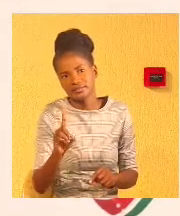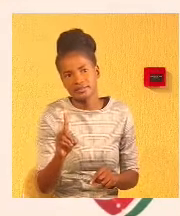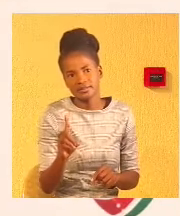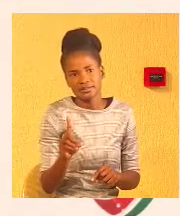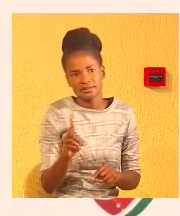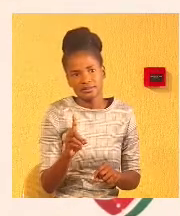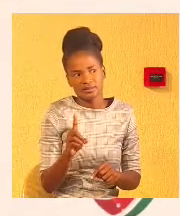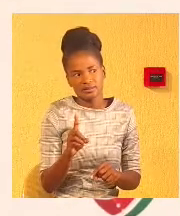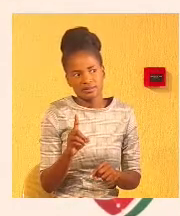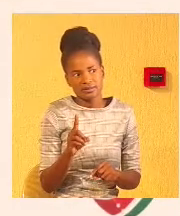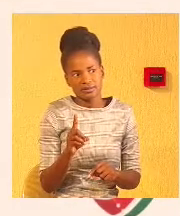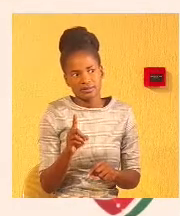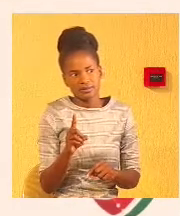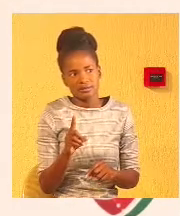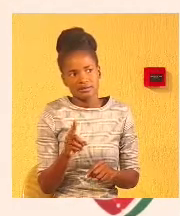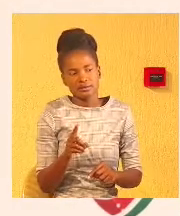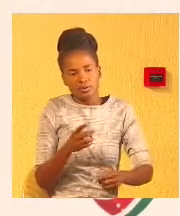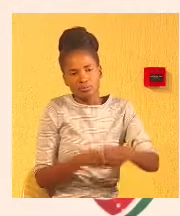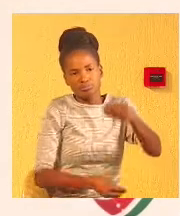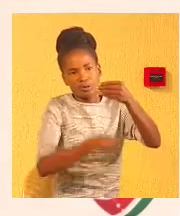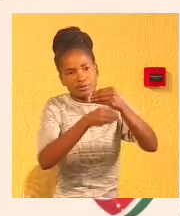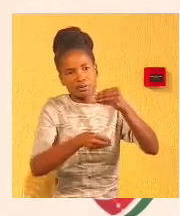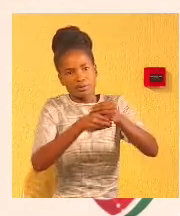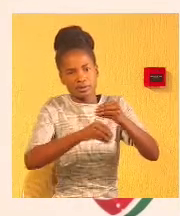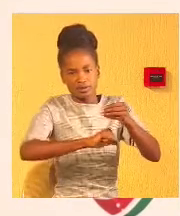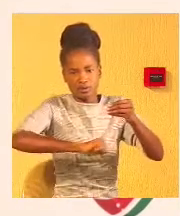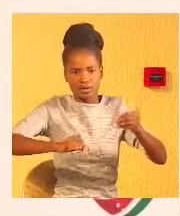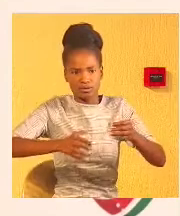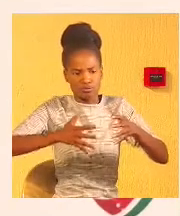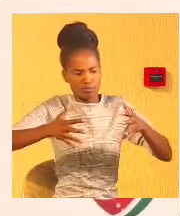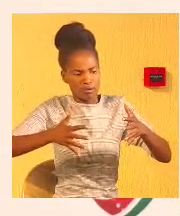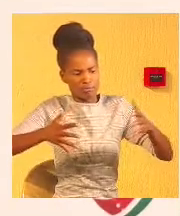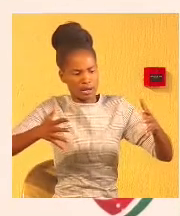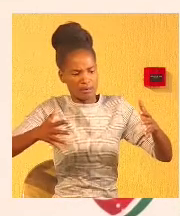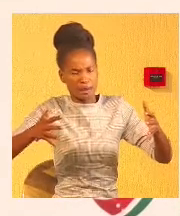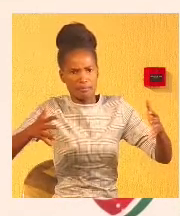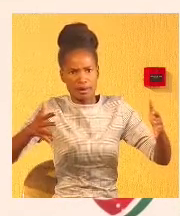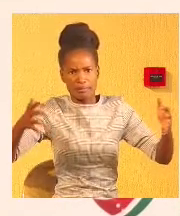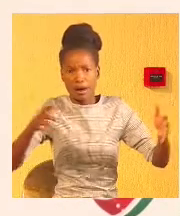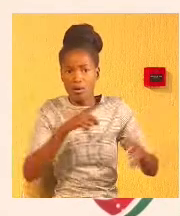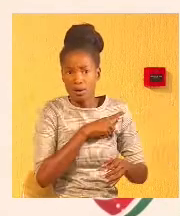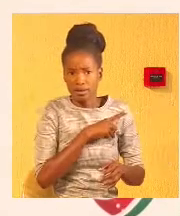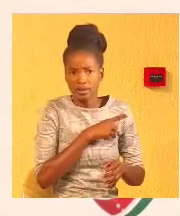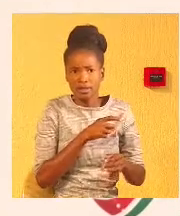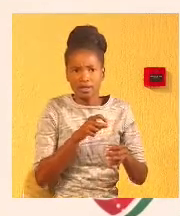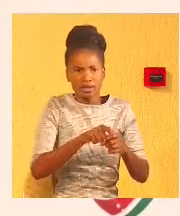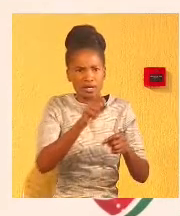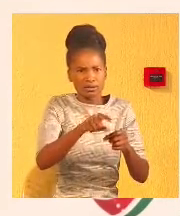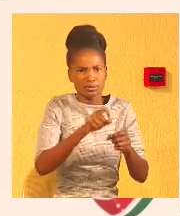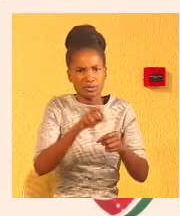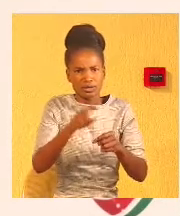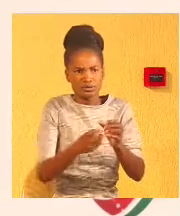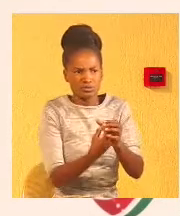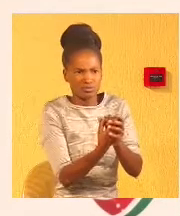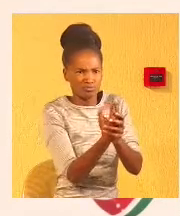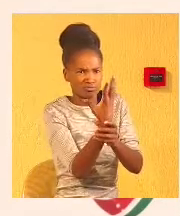were expanding our areas of production because we wanted to produce more. Because we